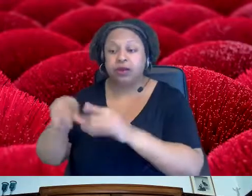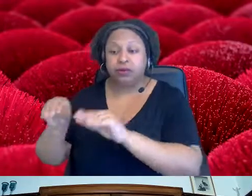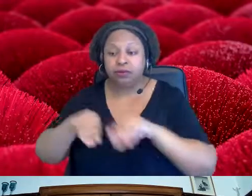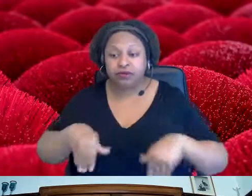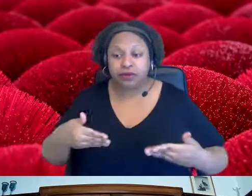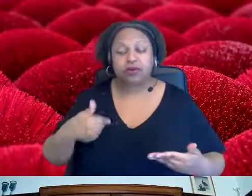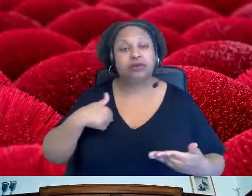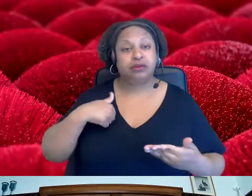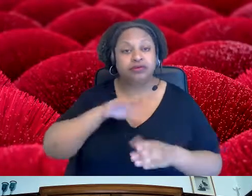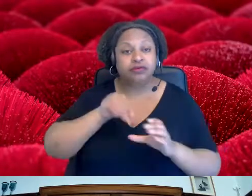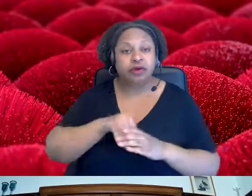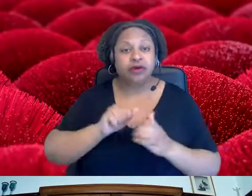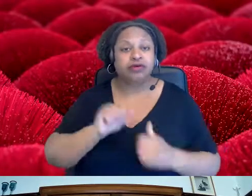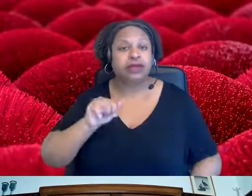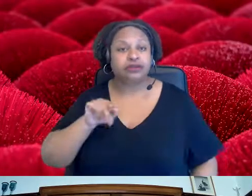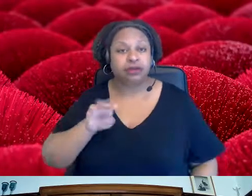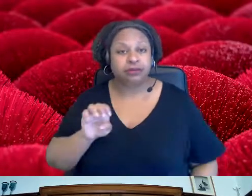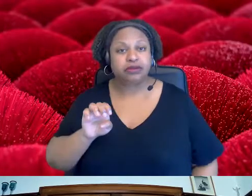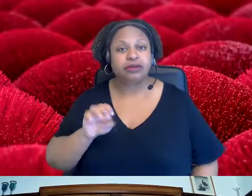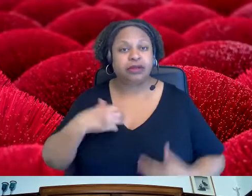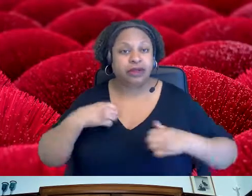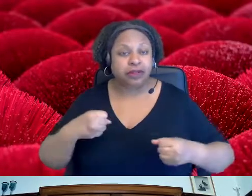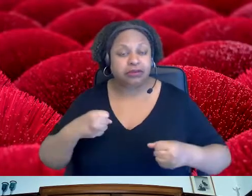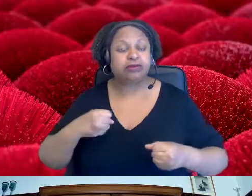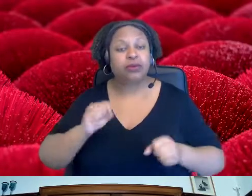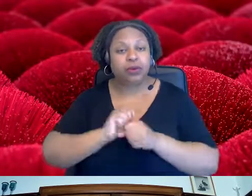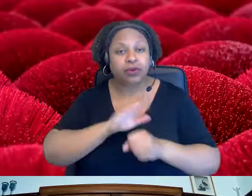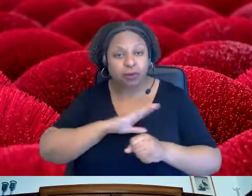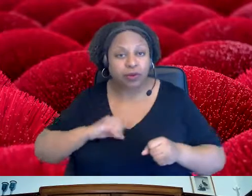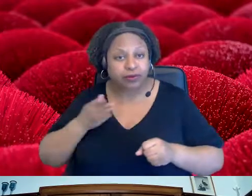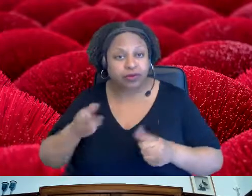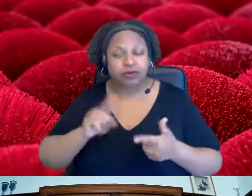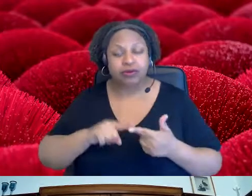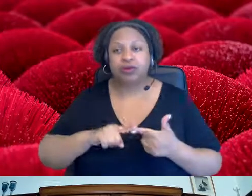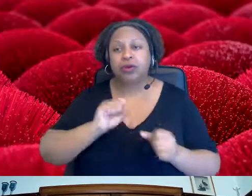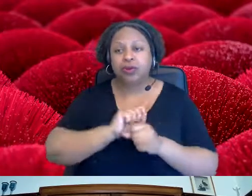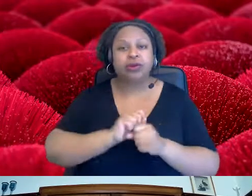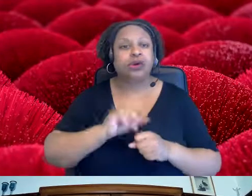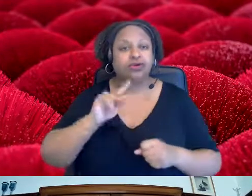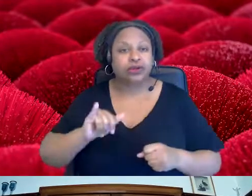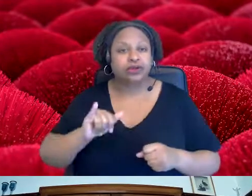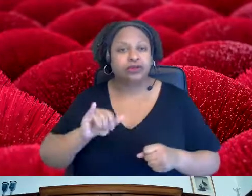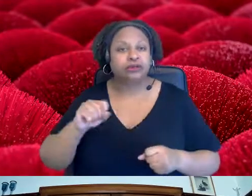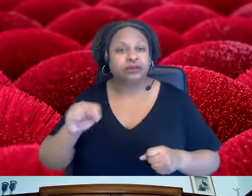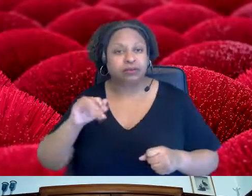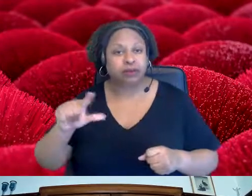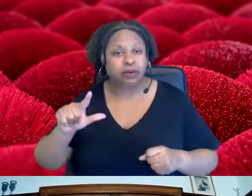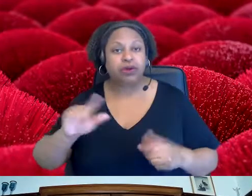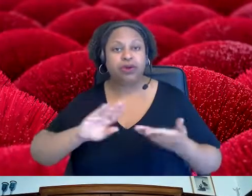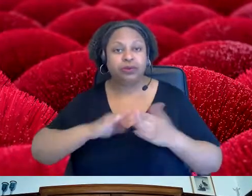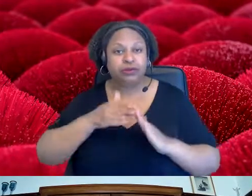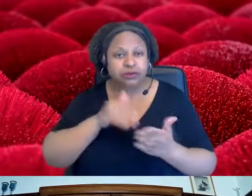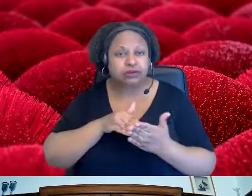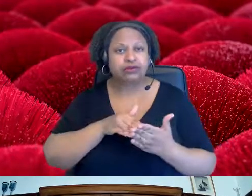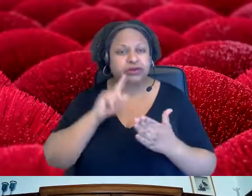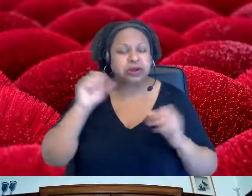on the board there and the Native Center. And I worked at St. Paul, Trinity St. Paul's Community Center. So I know, you know, what that